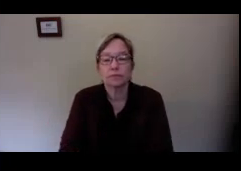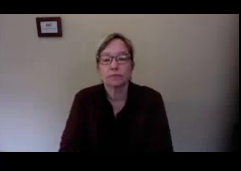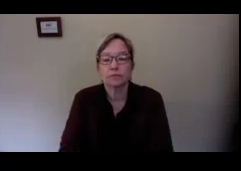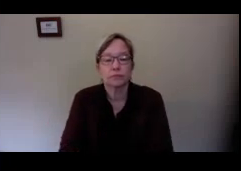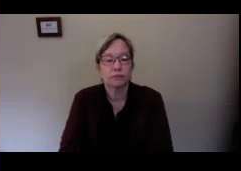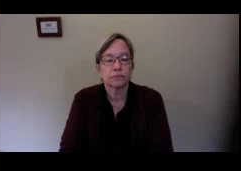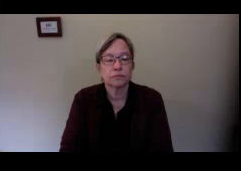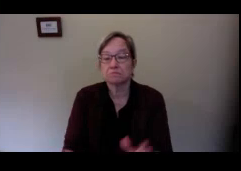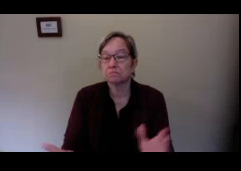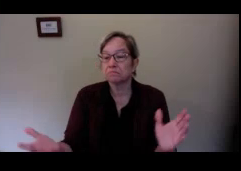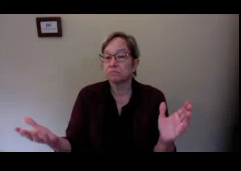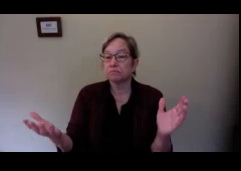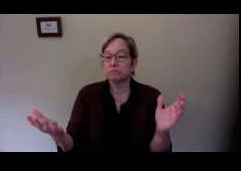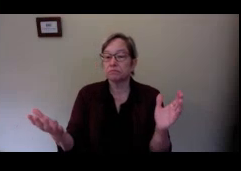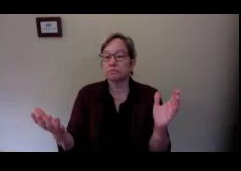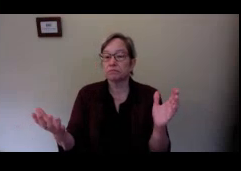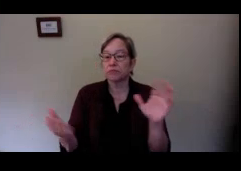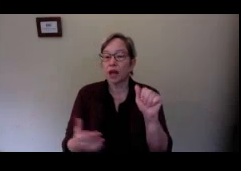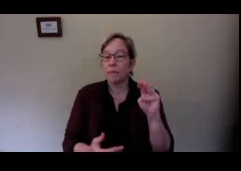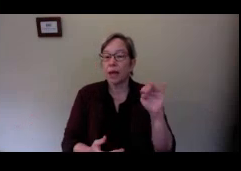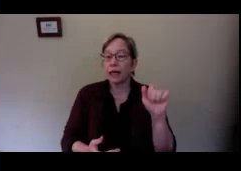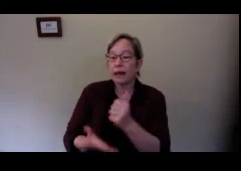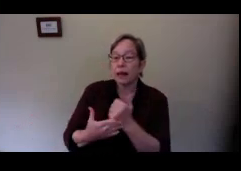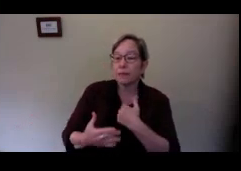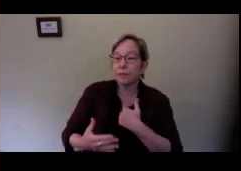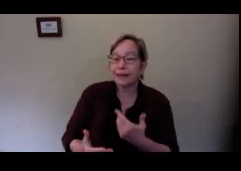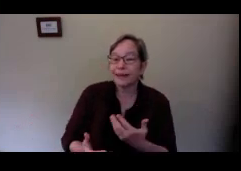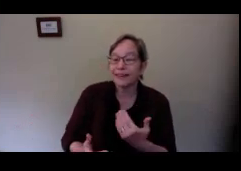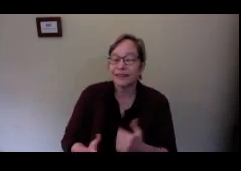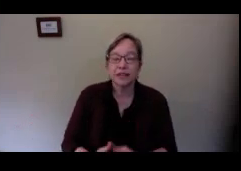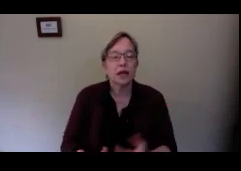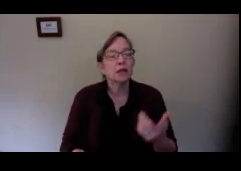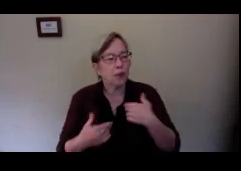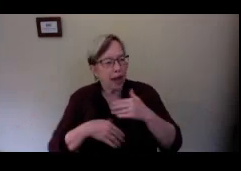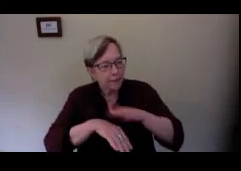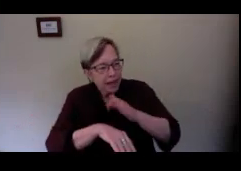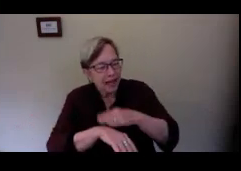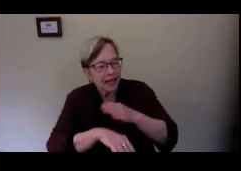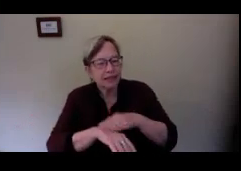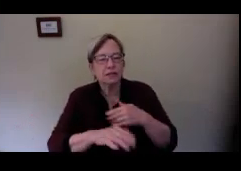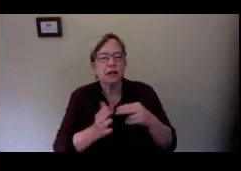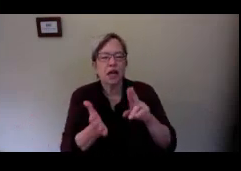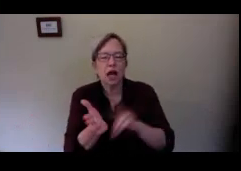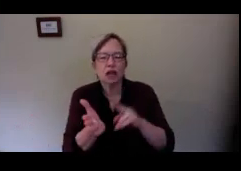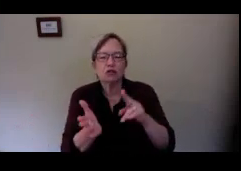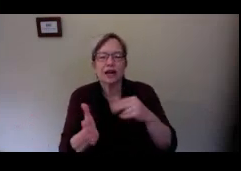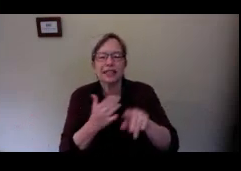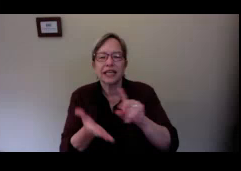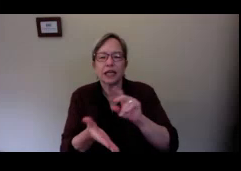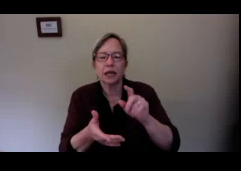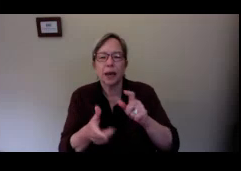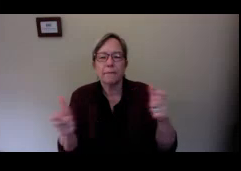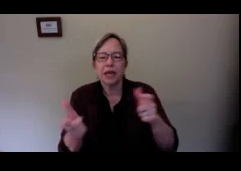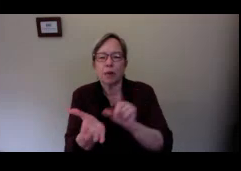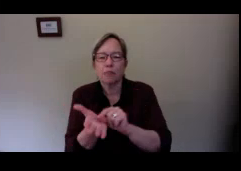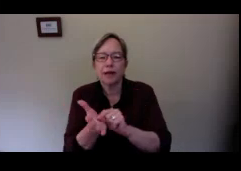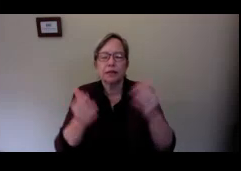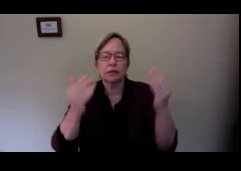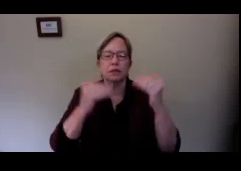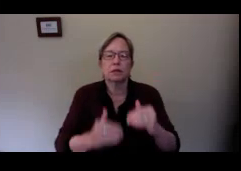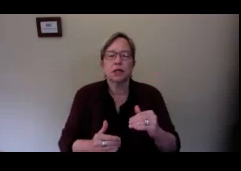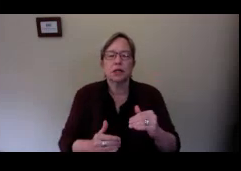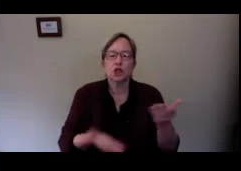Can you see? Yeah, Amanda can help me out We've here. got Yeah. we've got pets, contracts in larger print. We have service animals, change